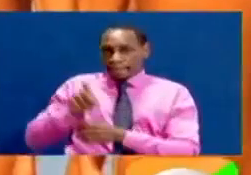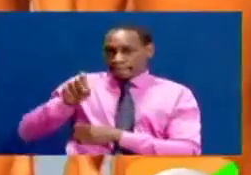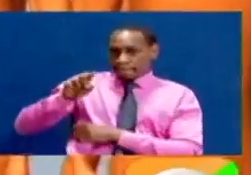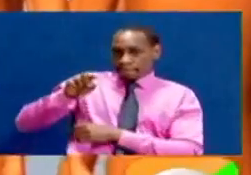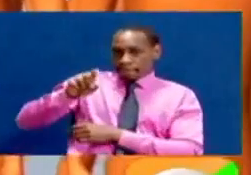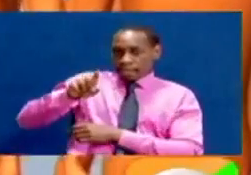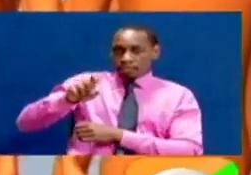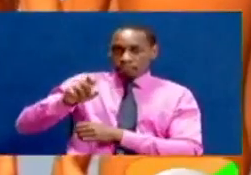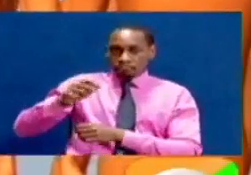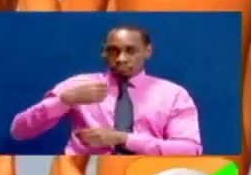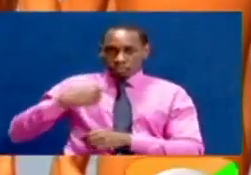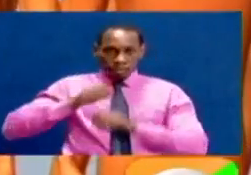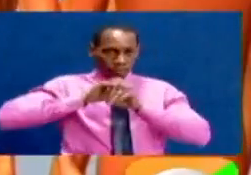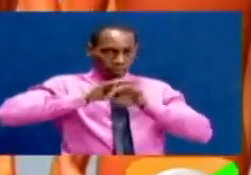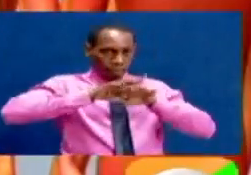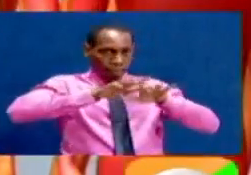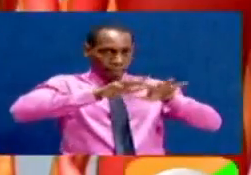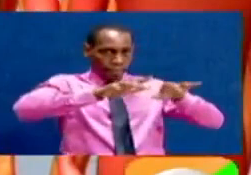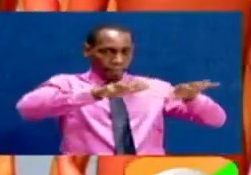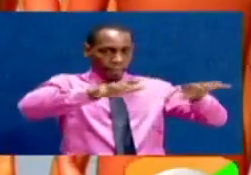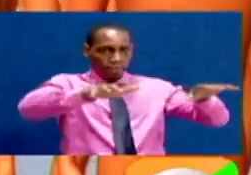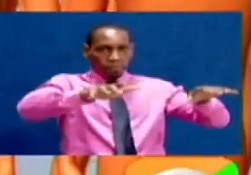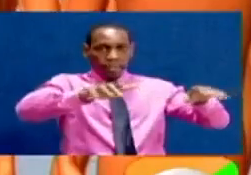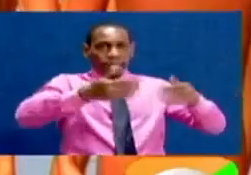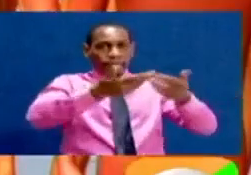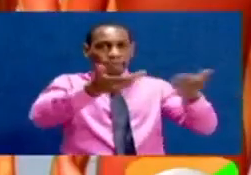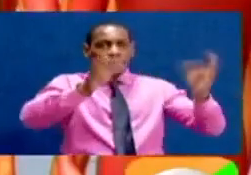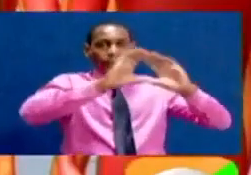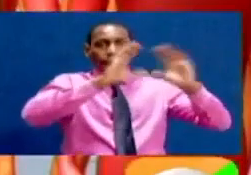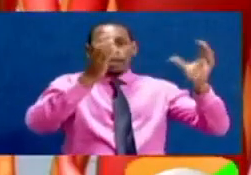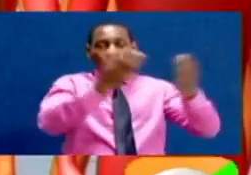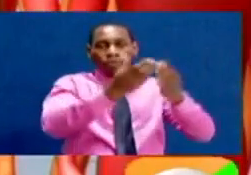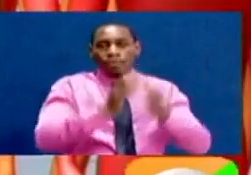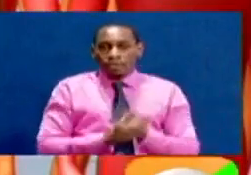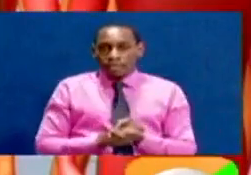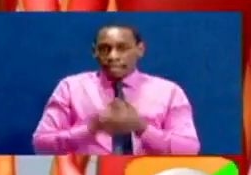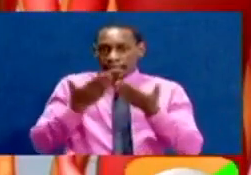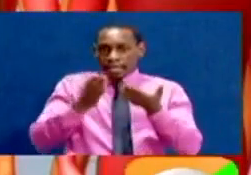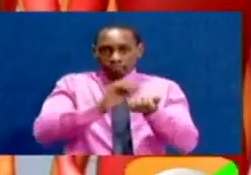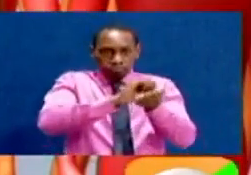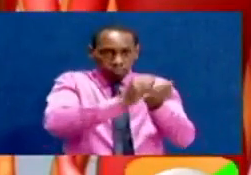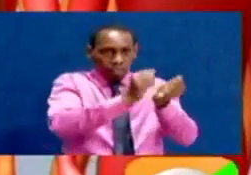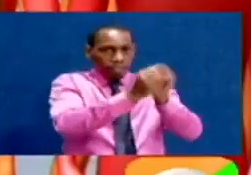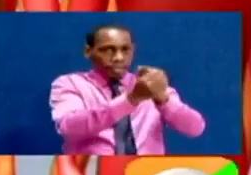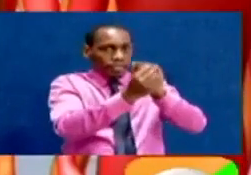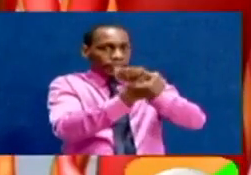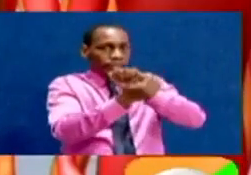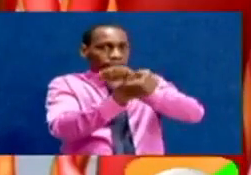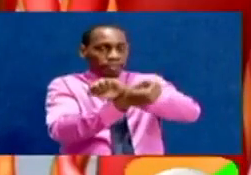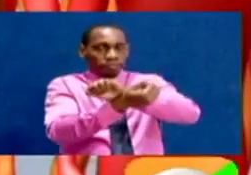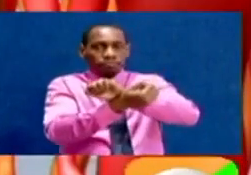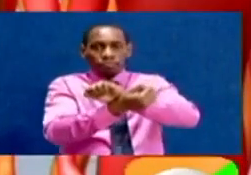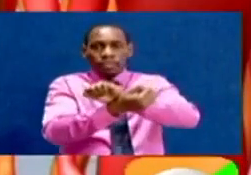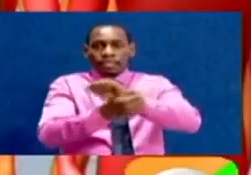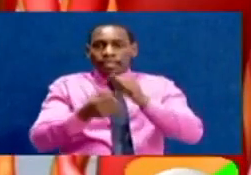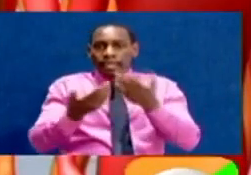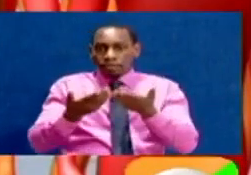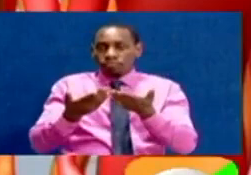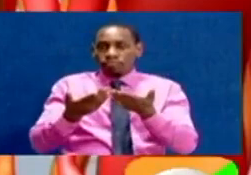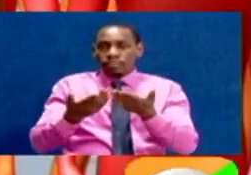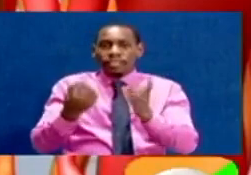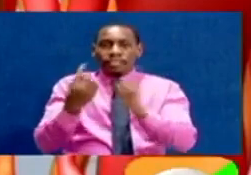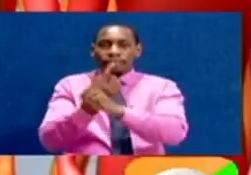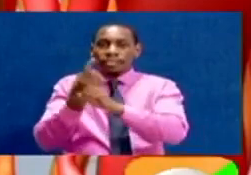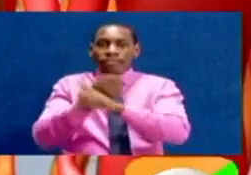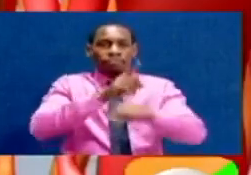virus traveled out of China and proliferated across the globe, it began changing form or mutating, leading to